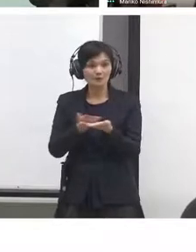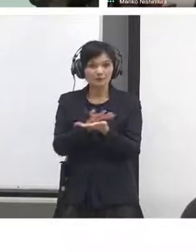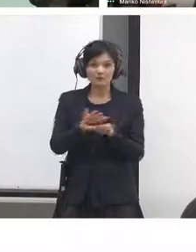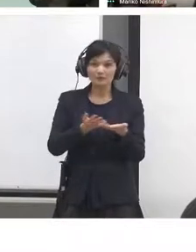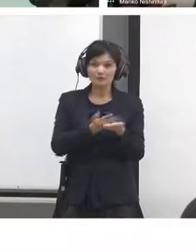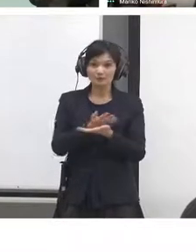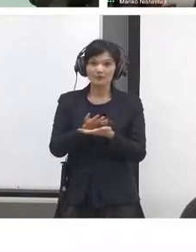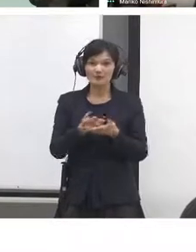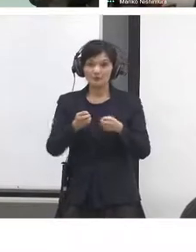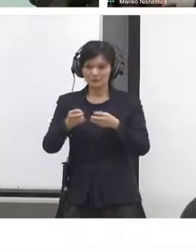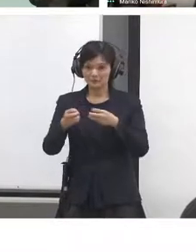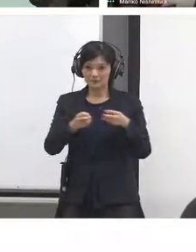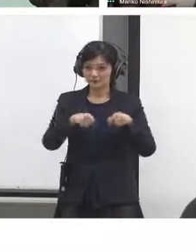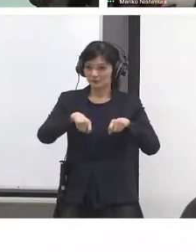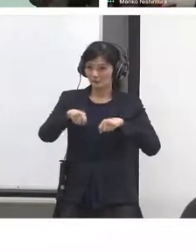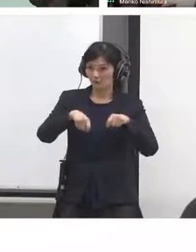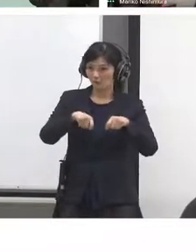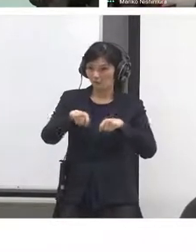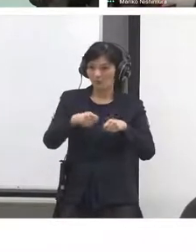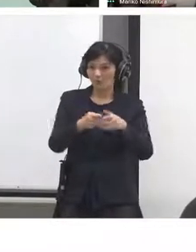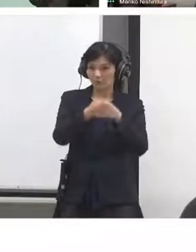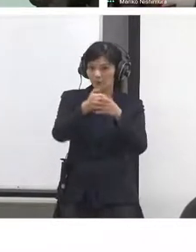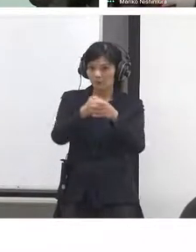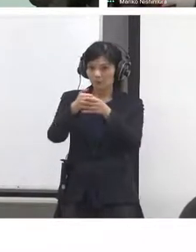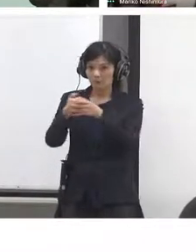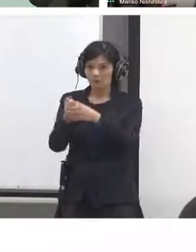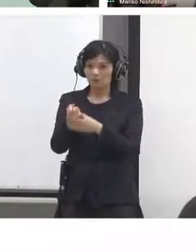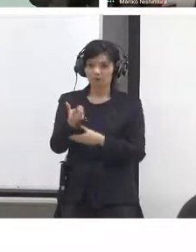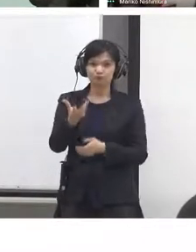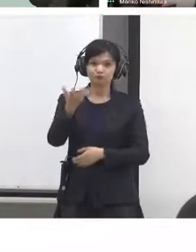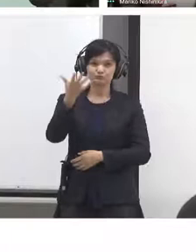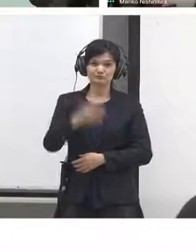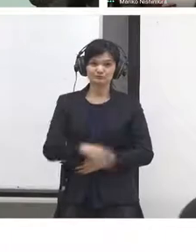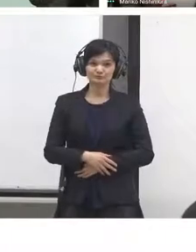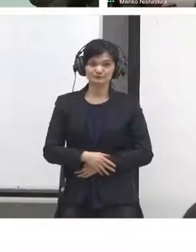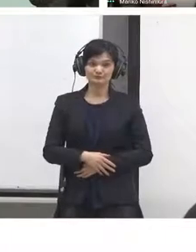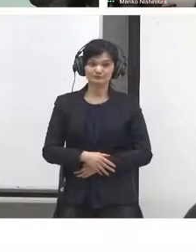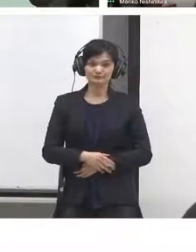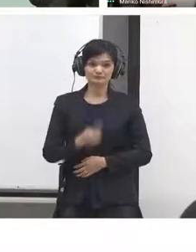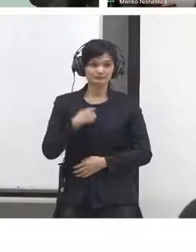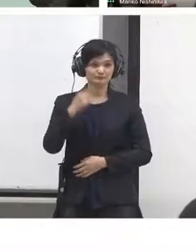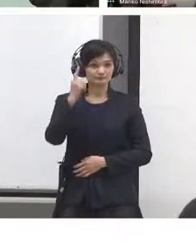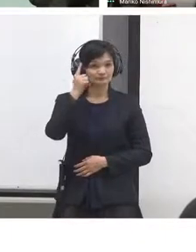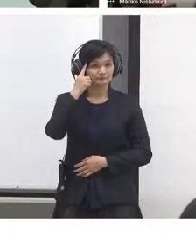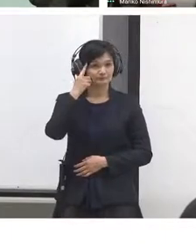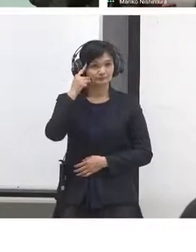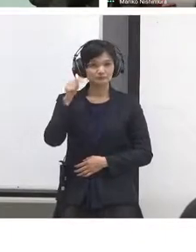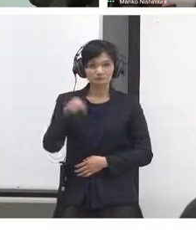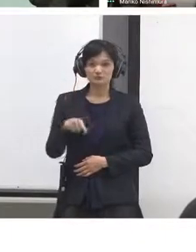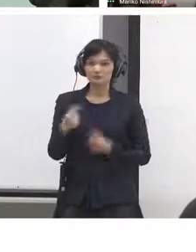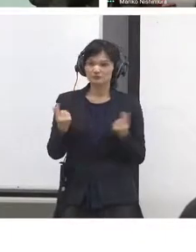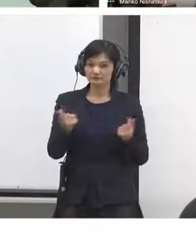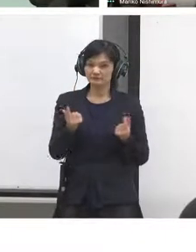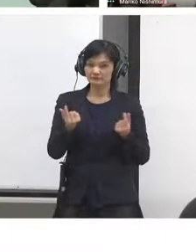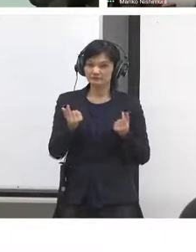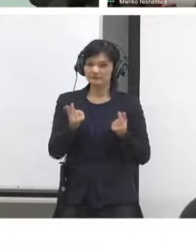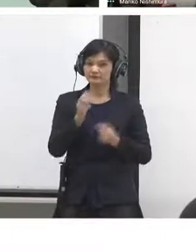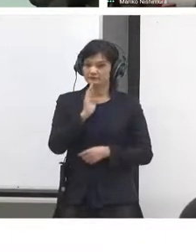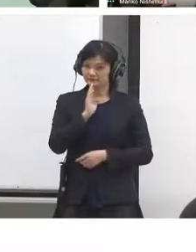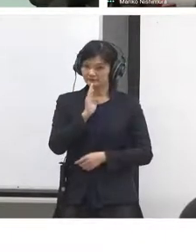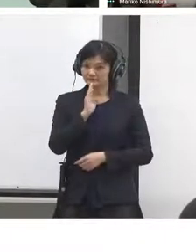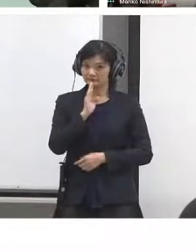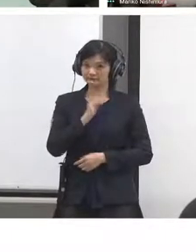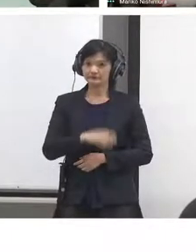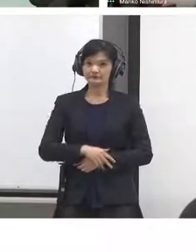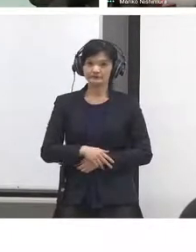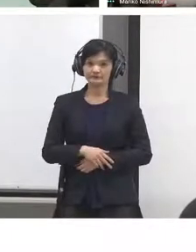So I think this is like we fork each other, not only fork project, not only like, oh, I think that